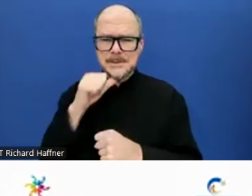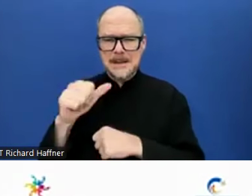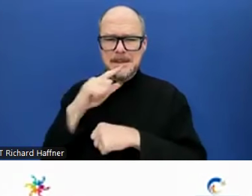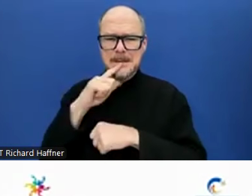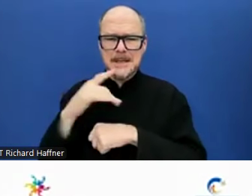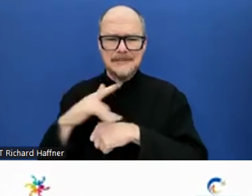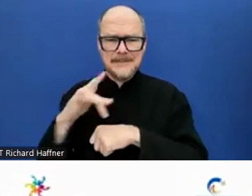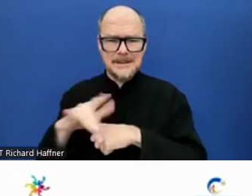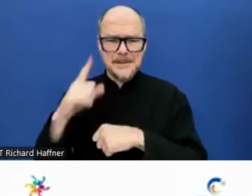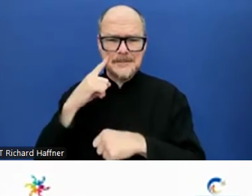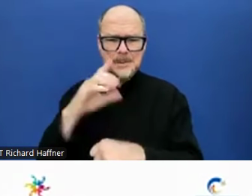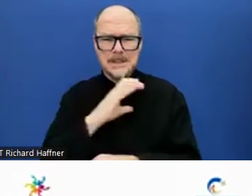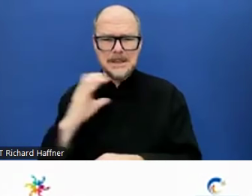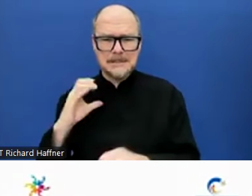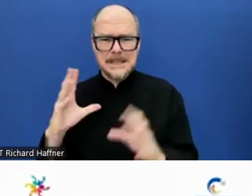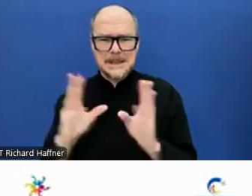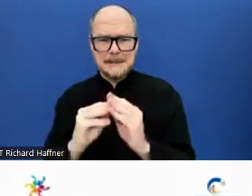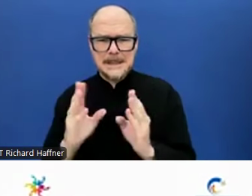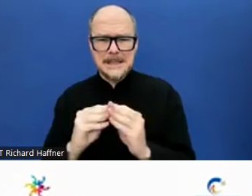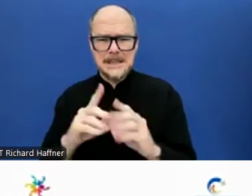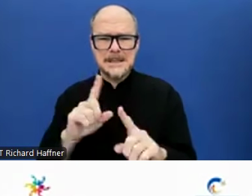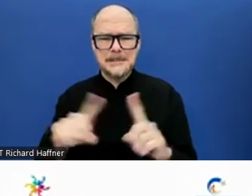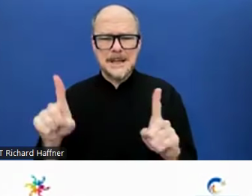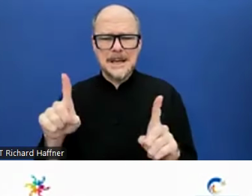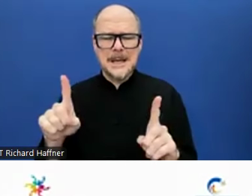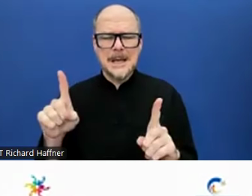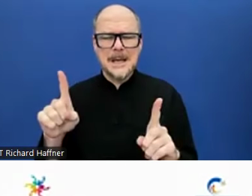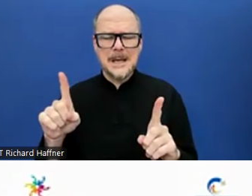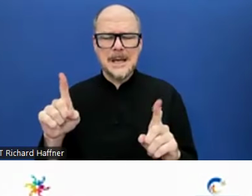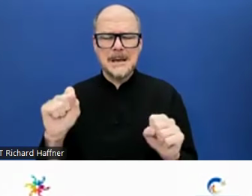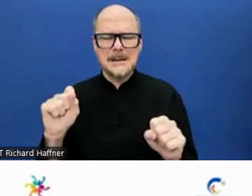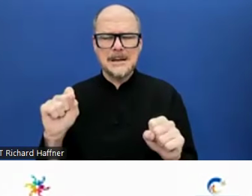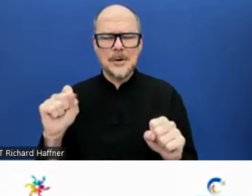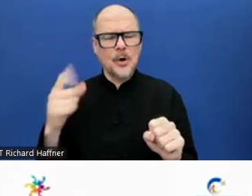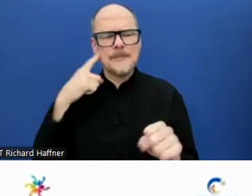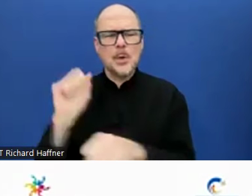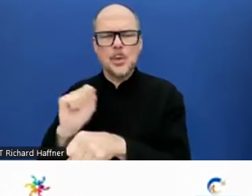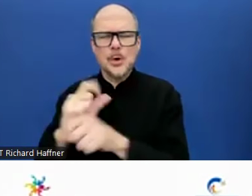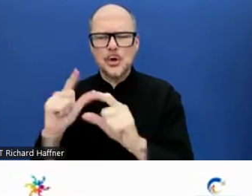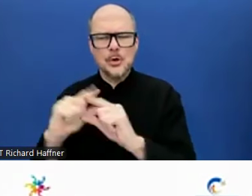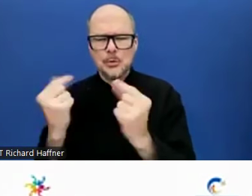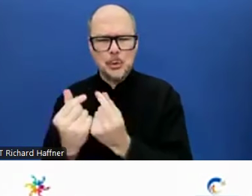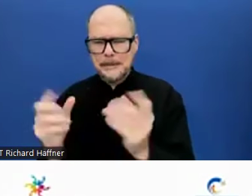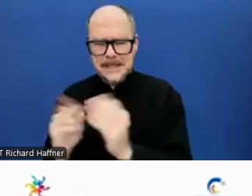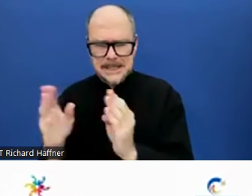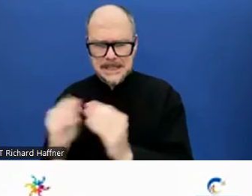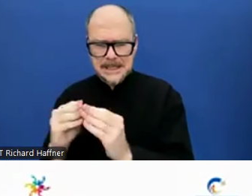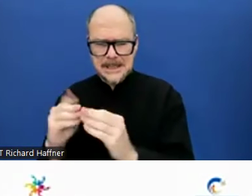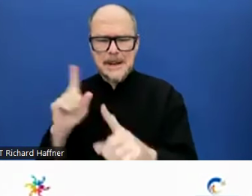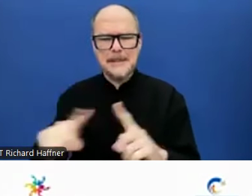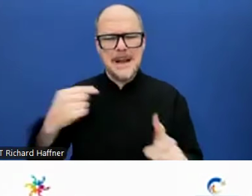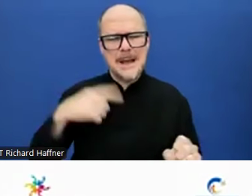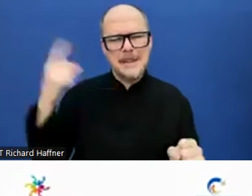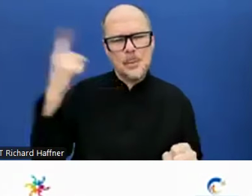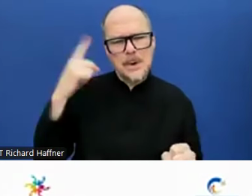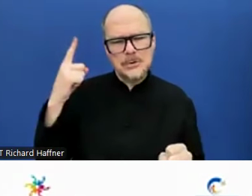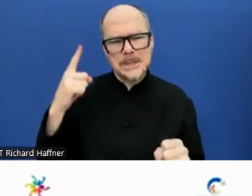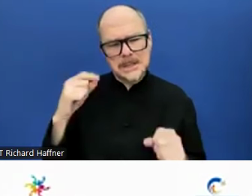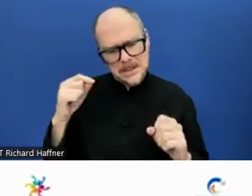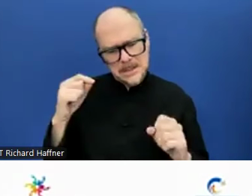the committee meeting, but I'm under I'm or for the work group meeting. I'm wondering though,